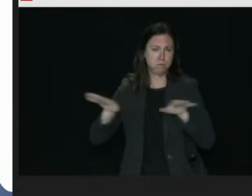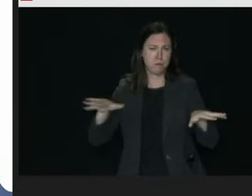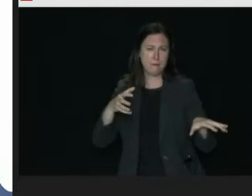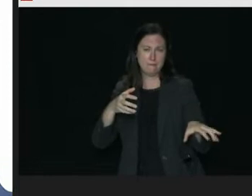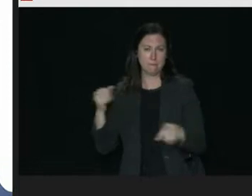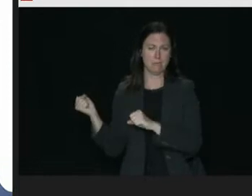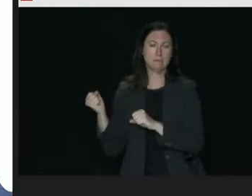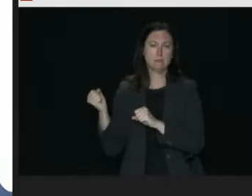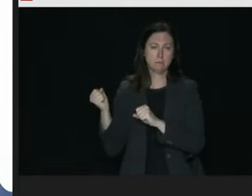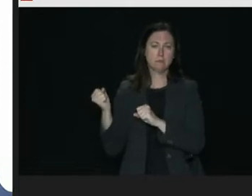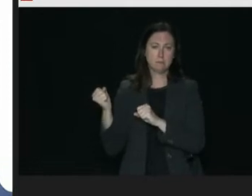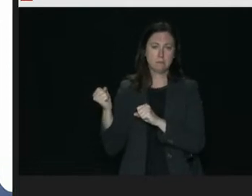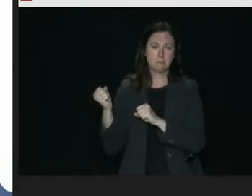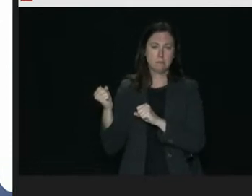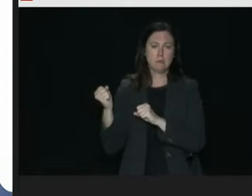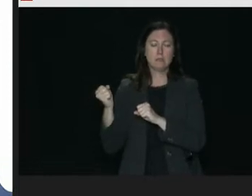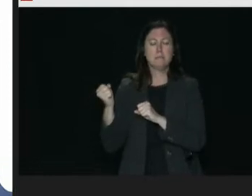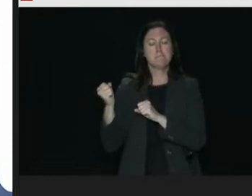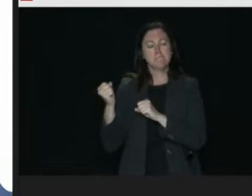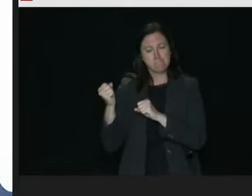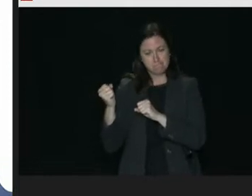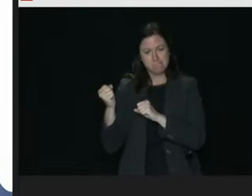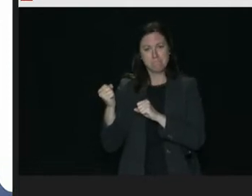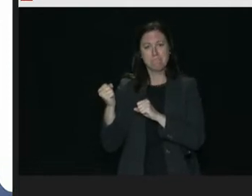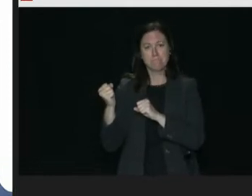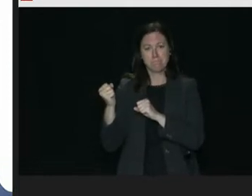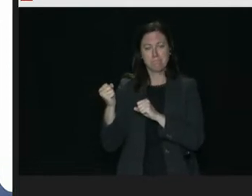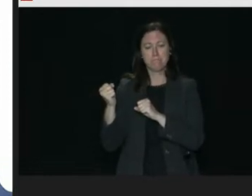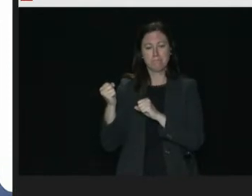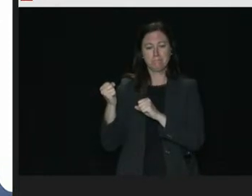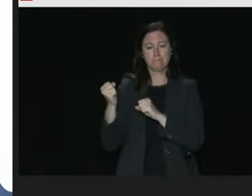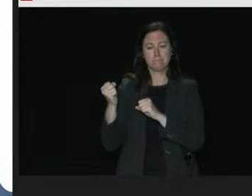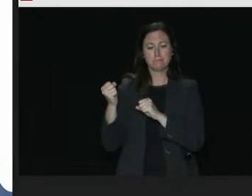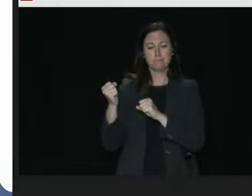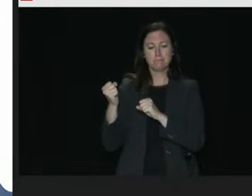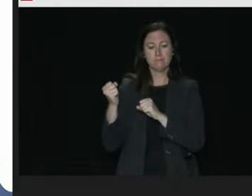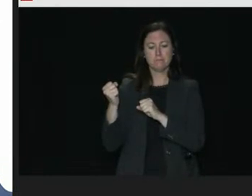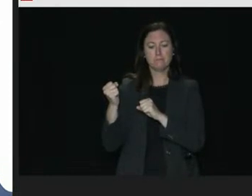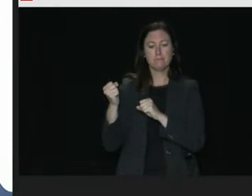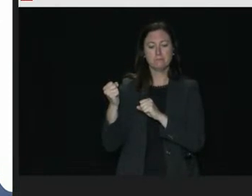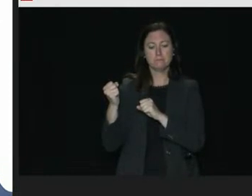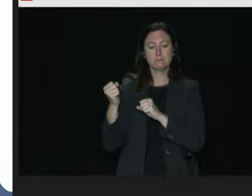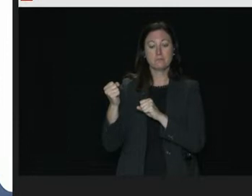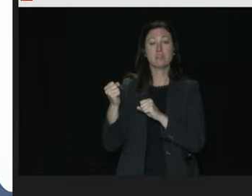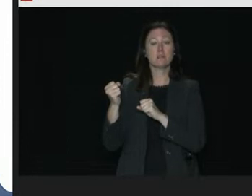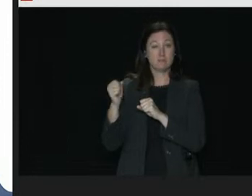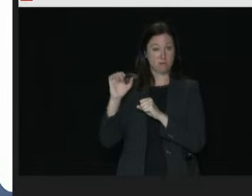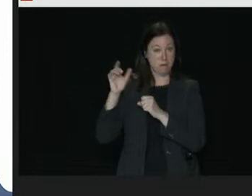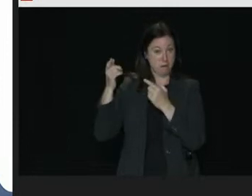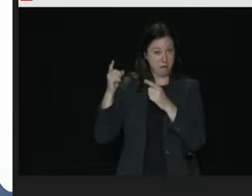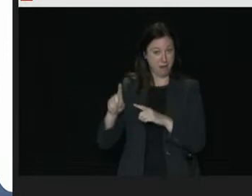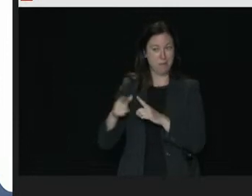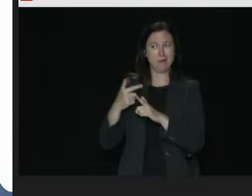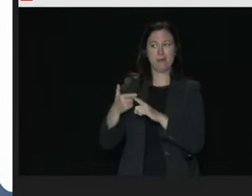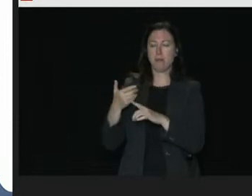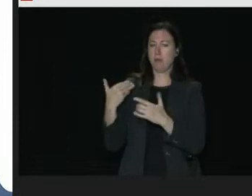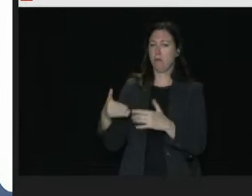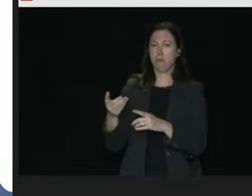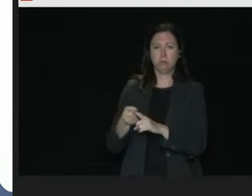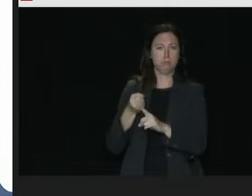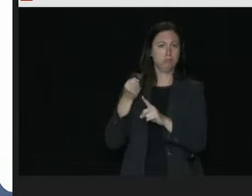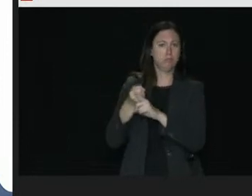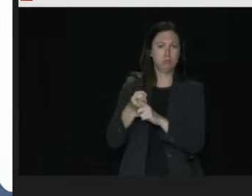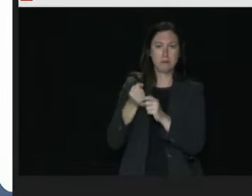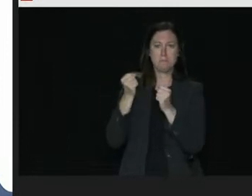activity, followed by a similarly sharp increase in severe illnesses that continues to